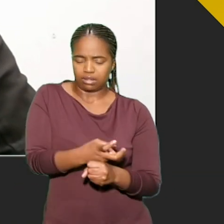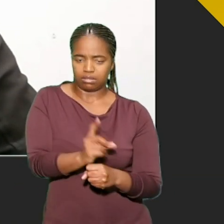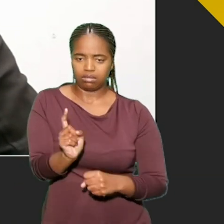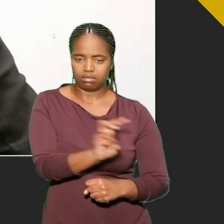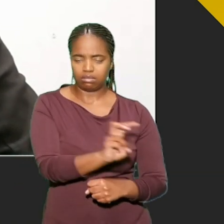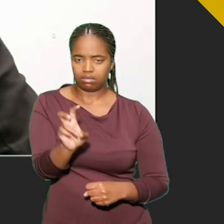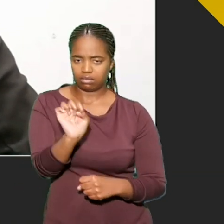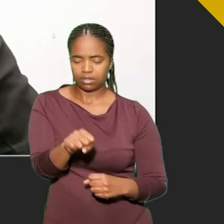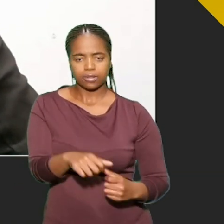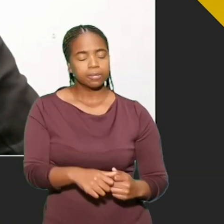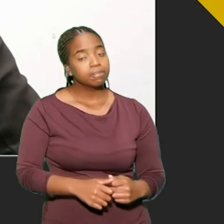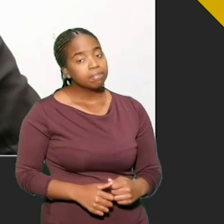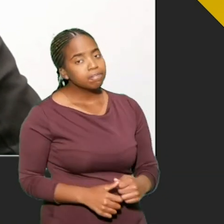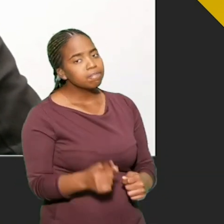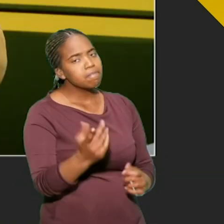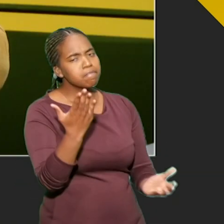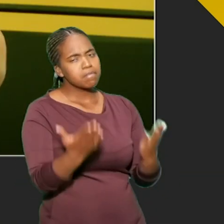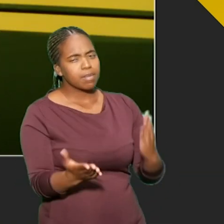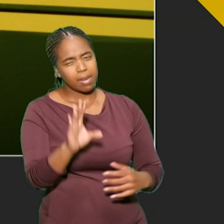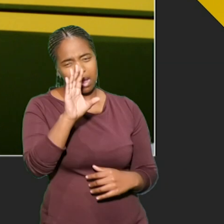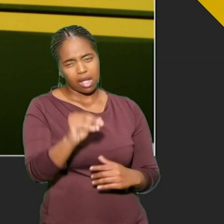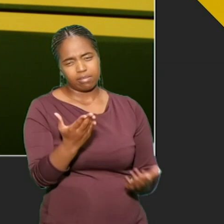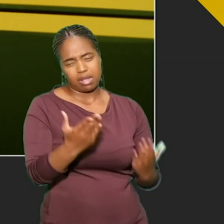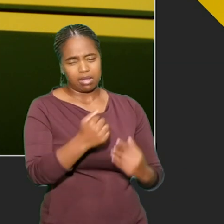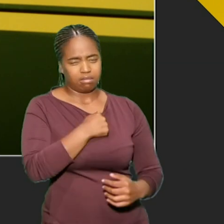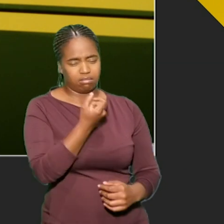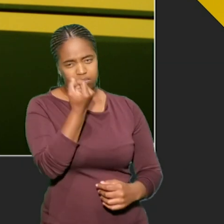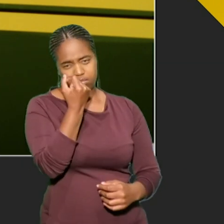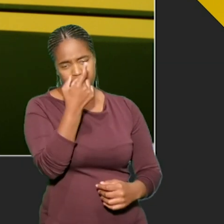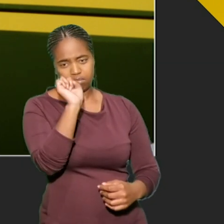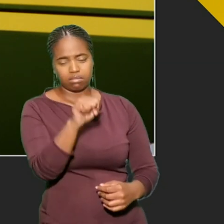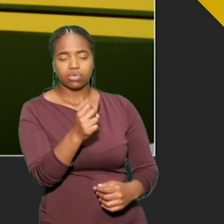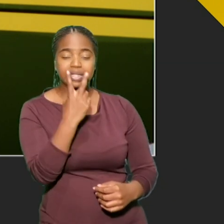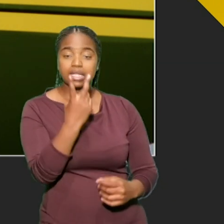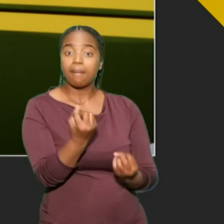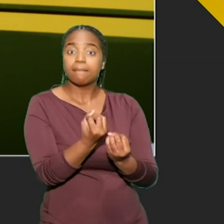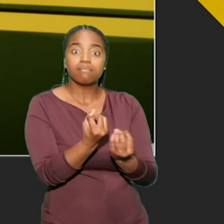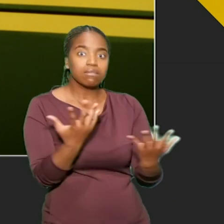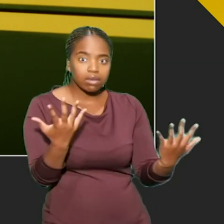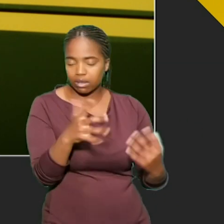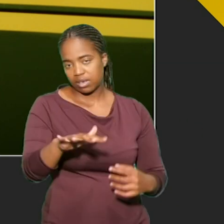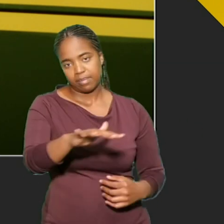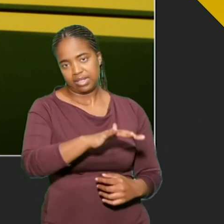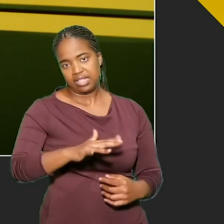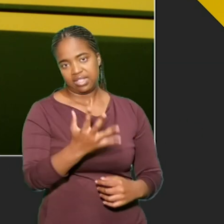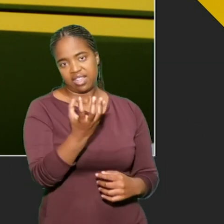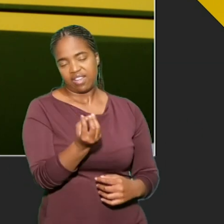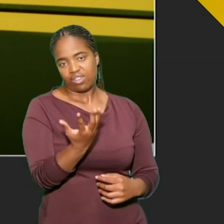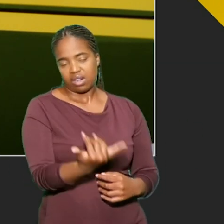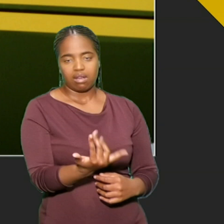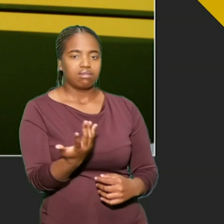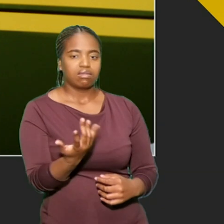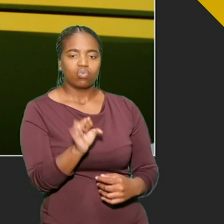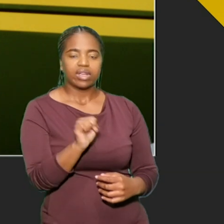Limpopo. Maybe let me ask, Klampe, I understand. I mean, we're seeing so many places that have now allowed